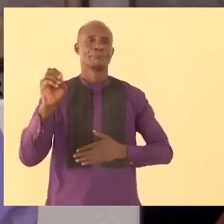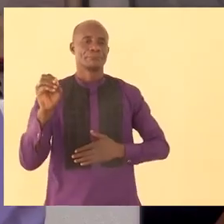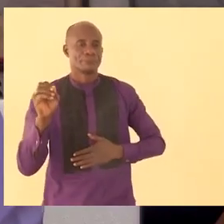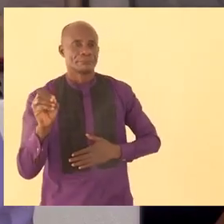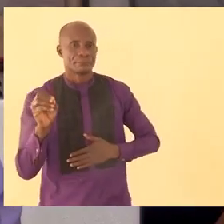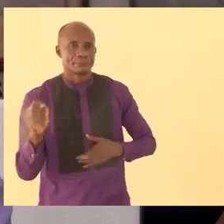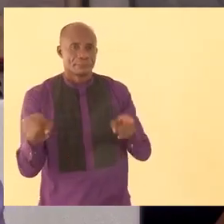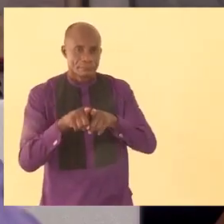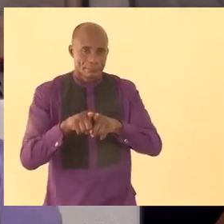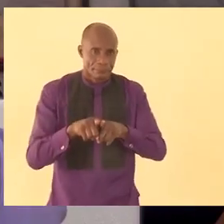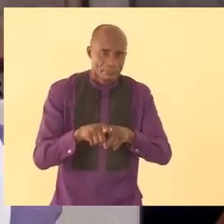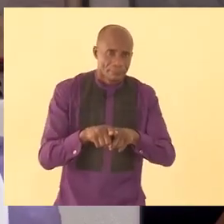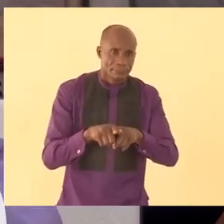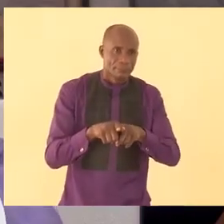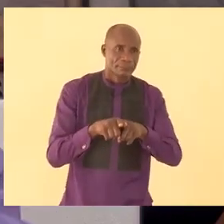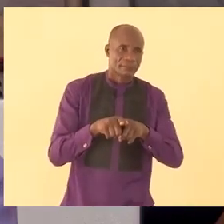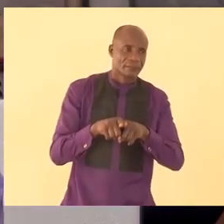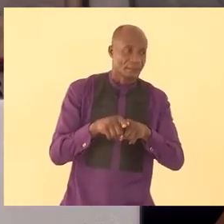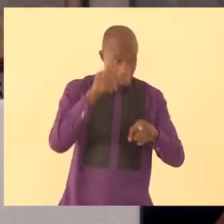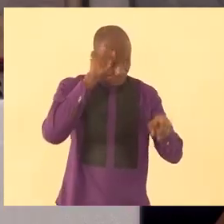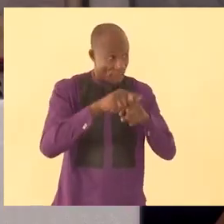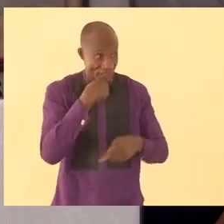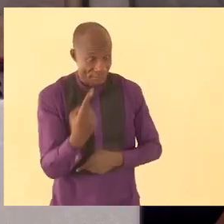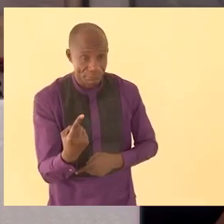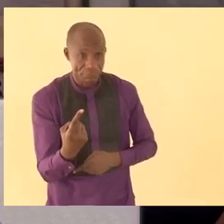So, as Obike said it,